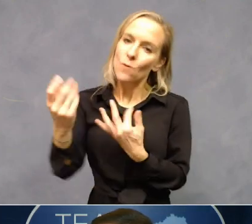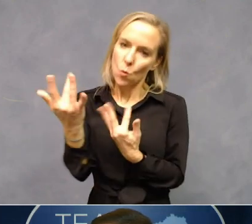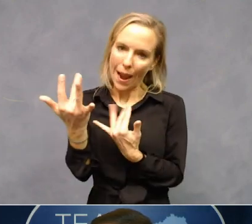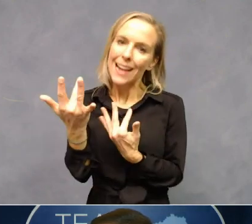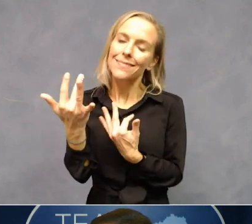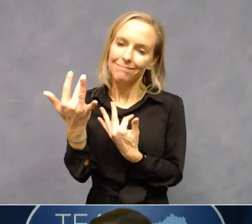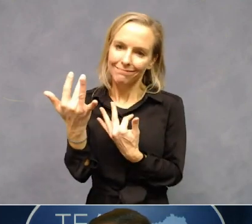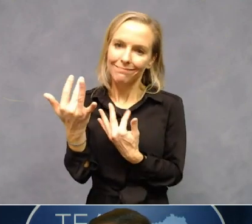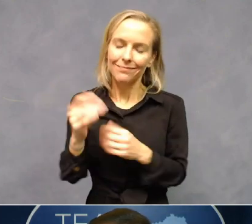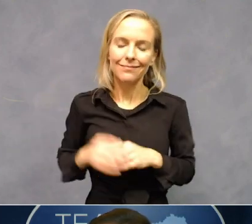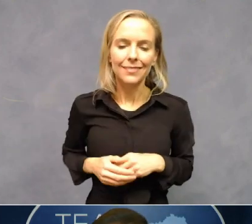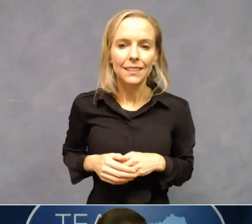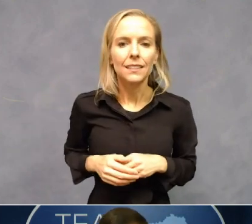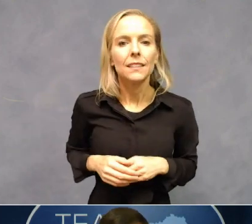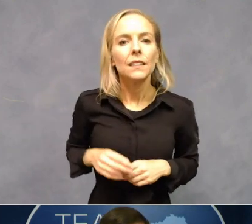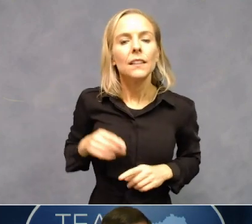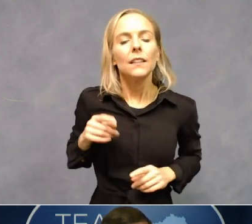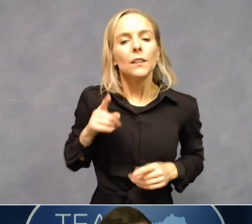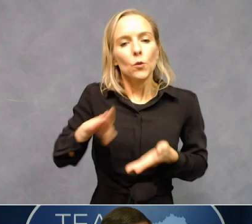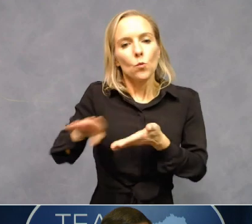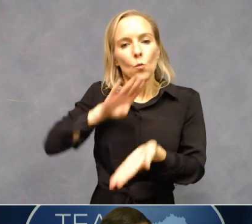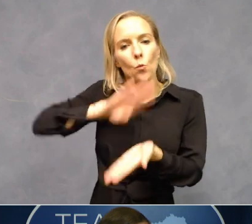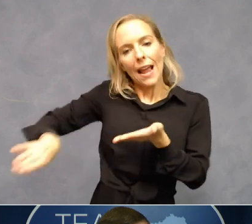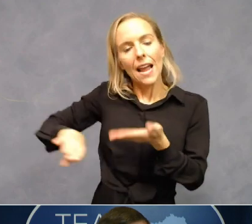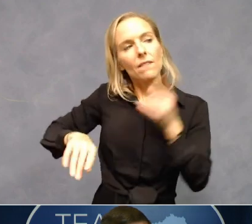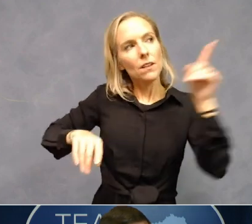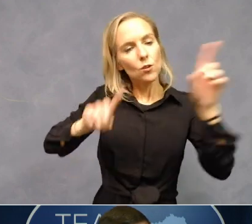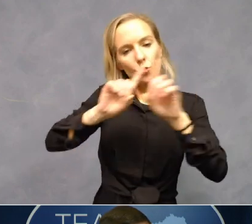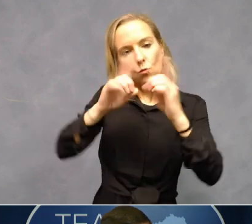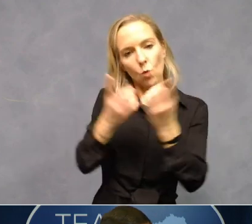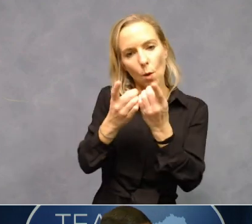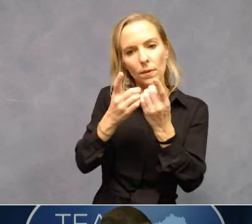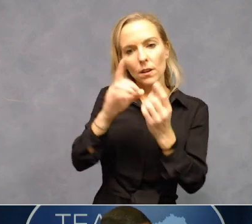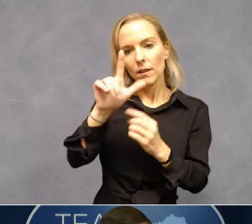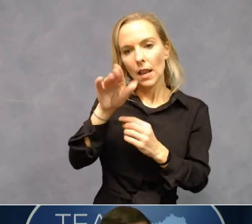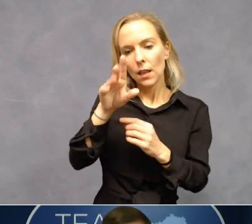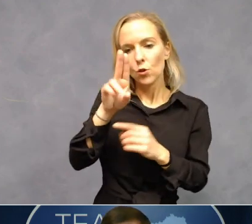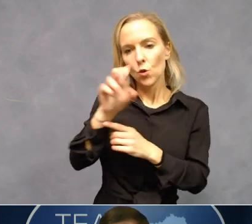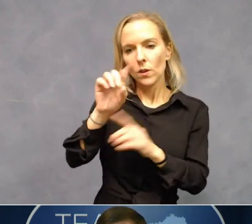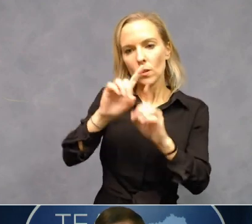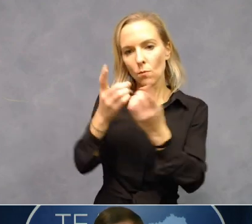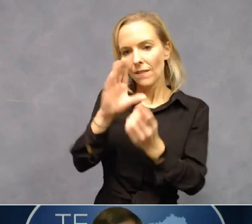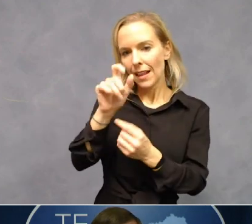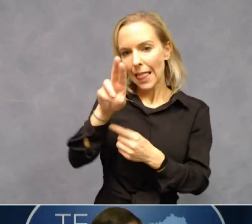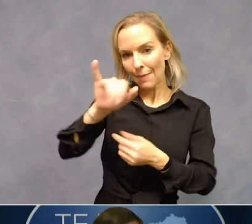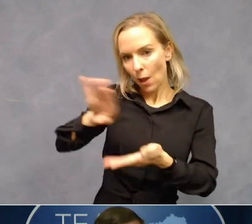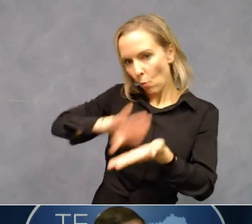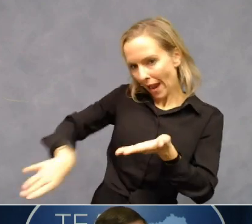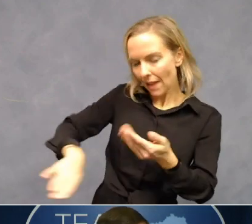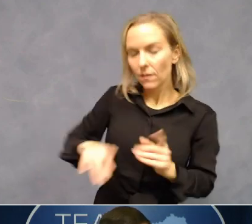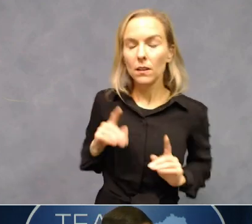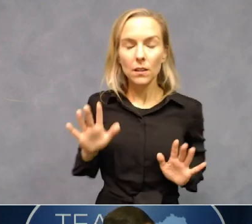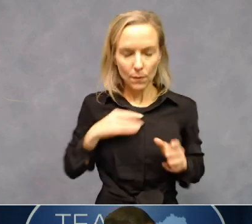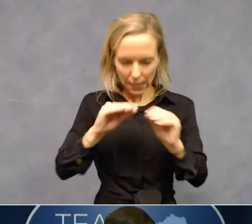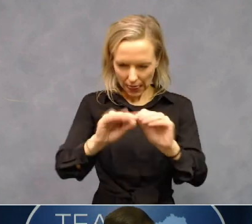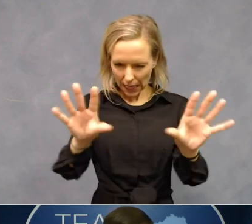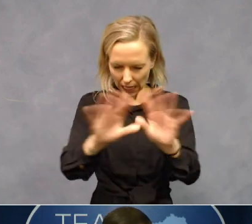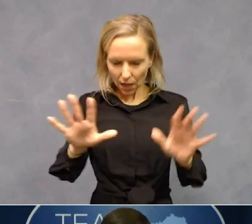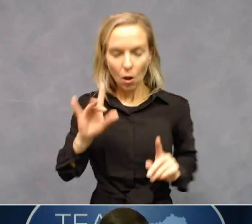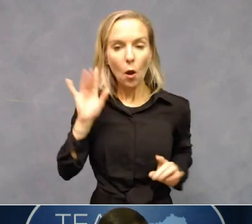waiver requested to the U.S. Department of Labor, I want to be clear on this. The federal government, in almost all the